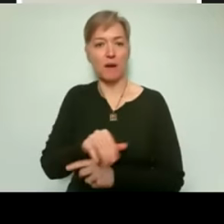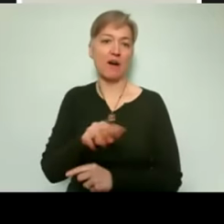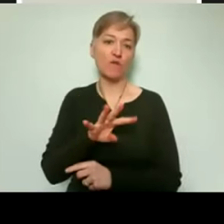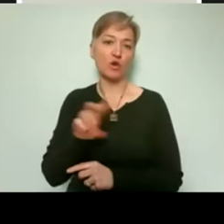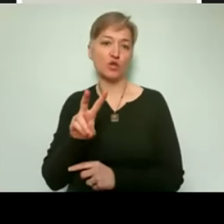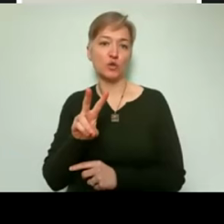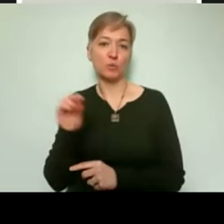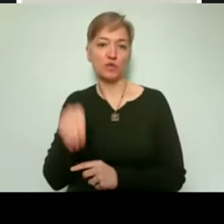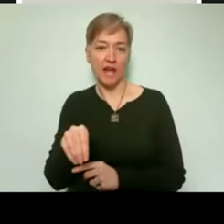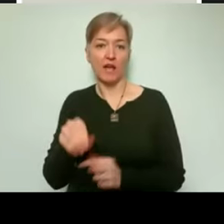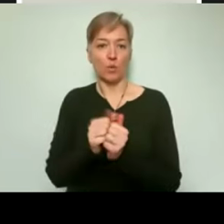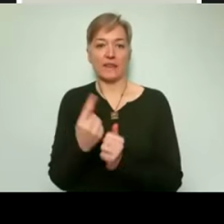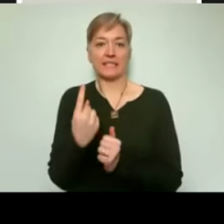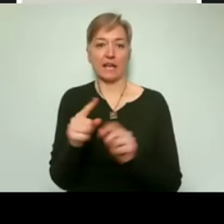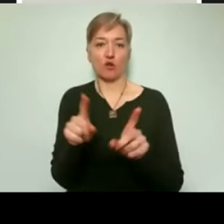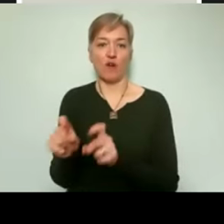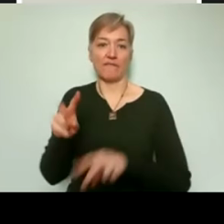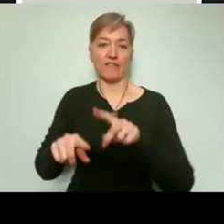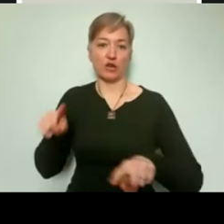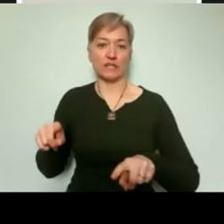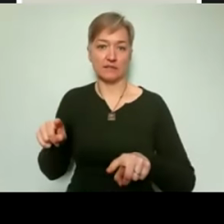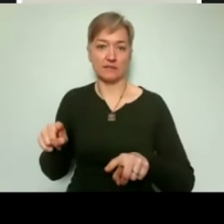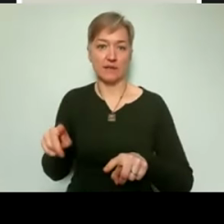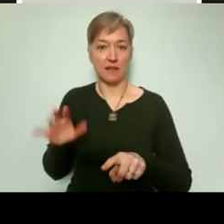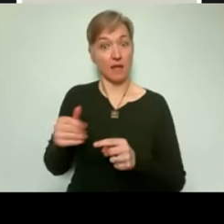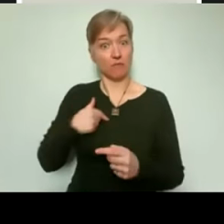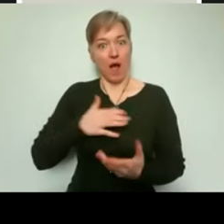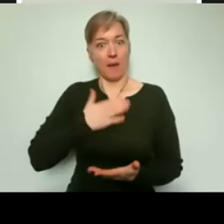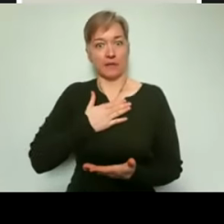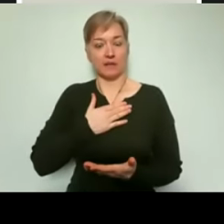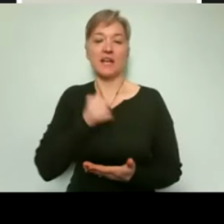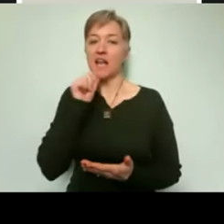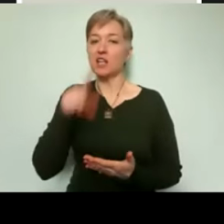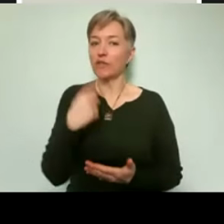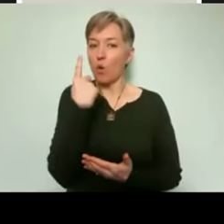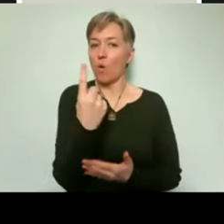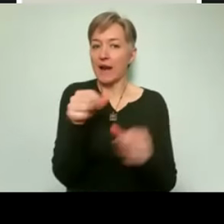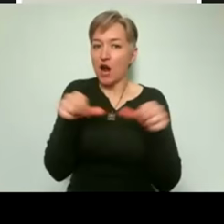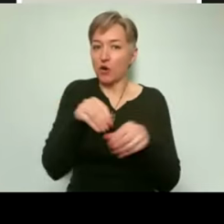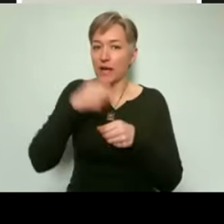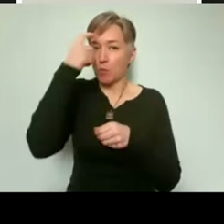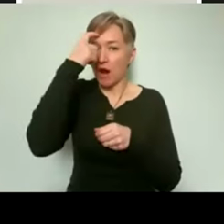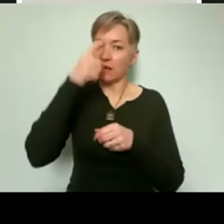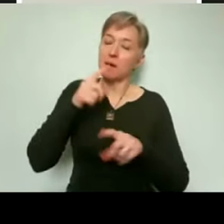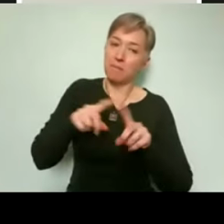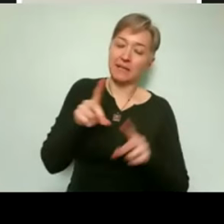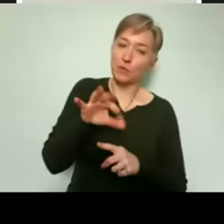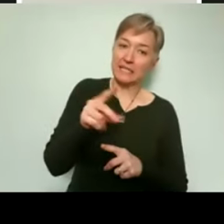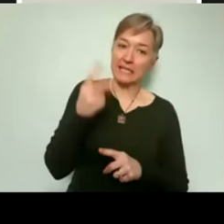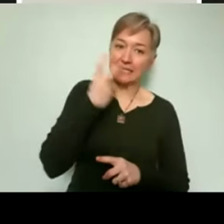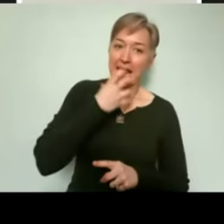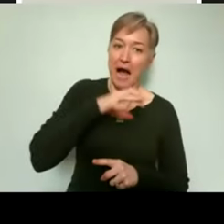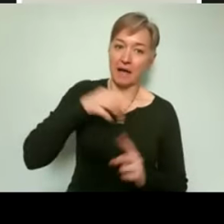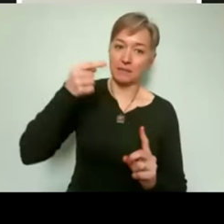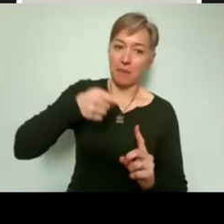single trial variance, which we were really happy about. And this wasn't just restricted to a particular part of the brain, although there were hotspots, or to a particular moment